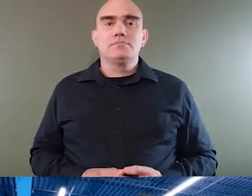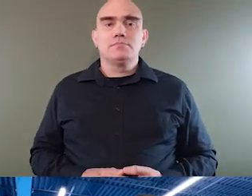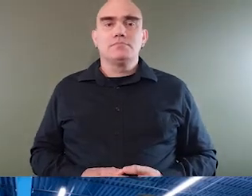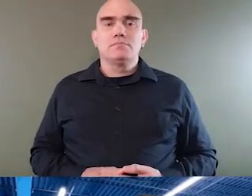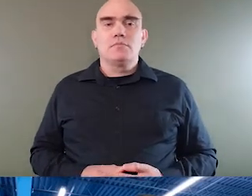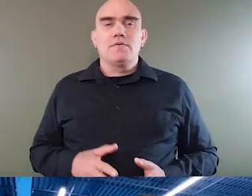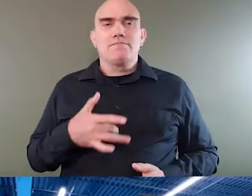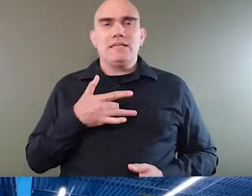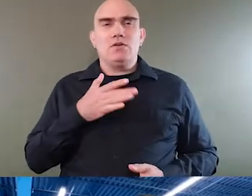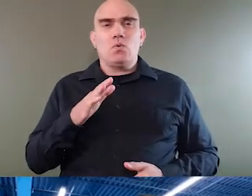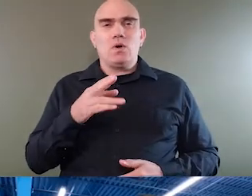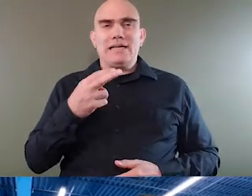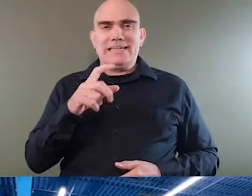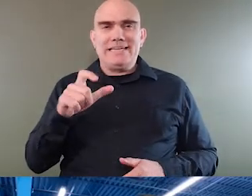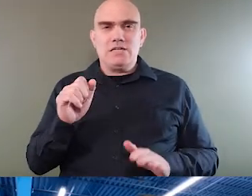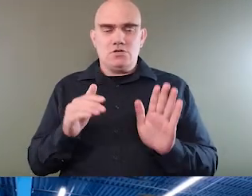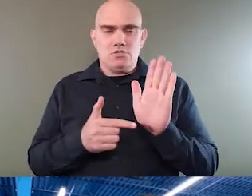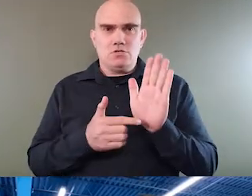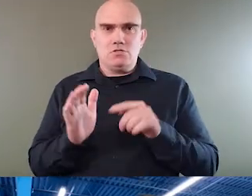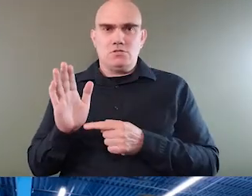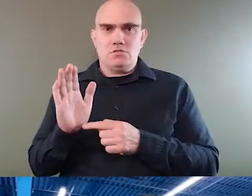Feel your heels, your hips